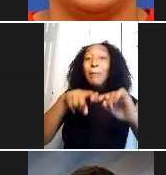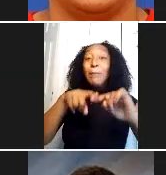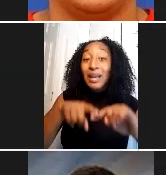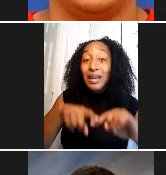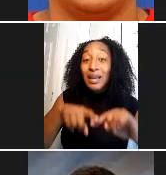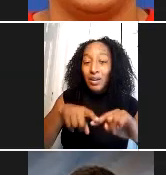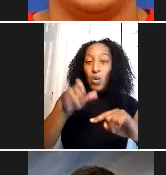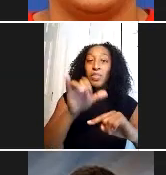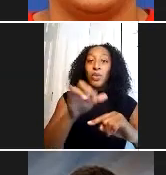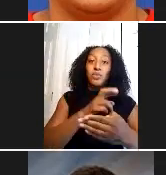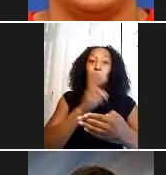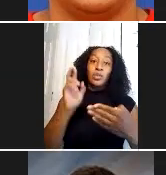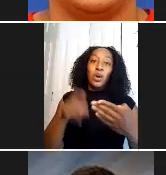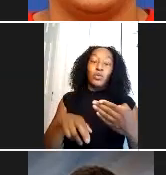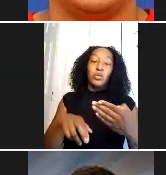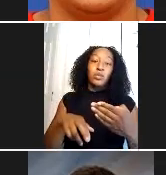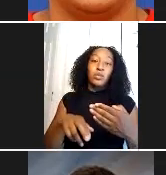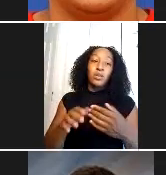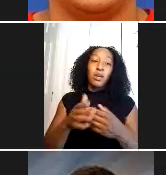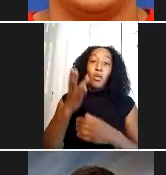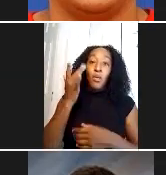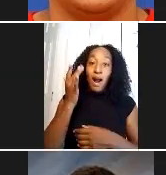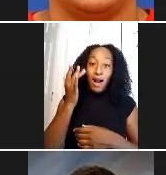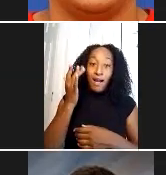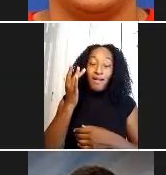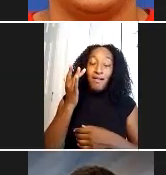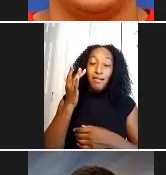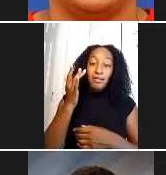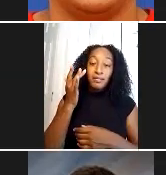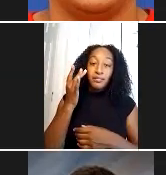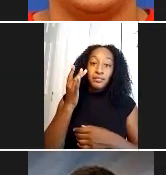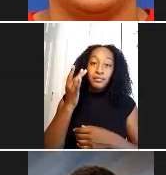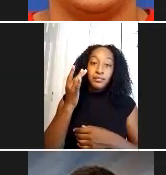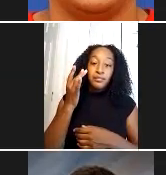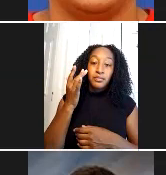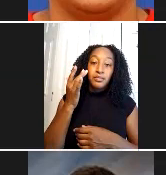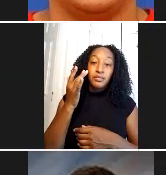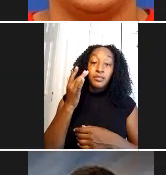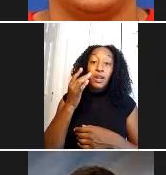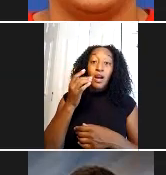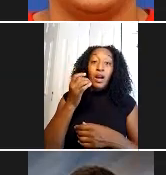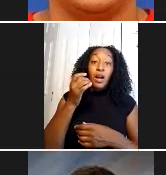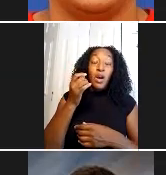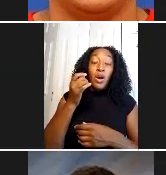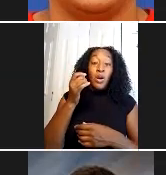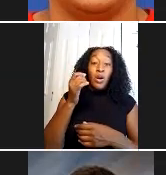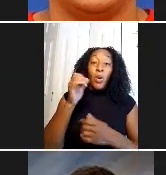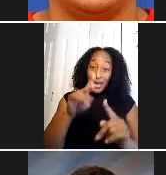you're doing this experiment, this is kind of where ethics and things come into play,